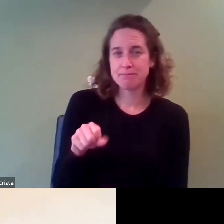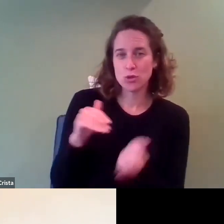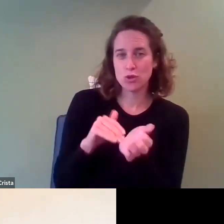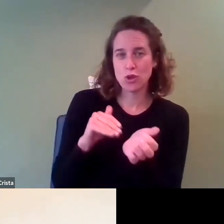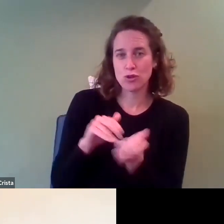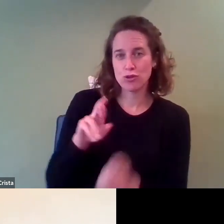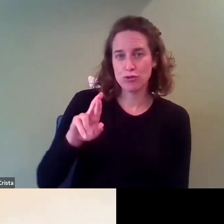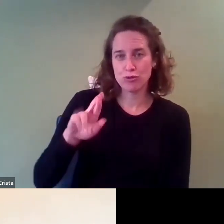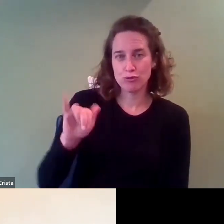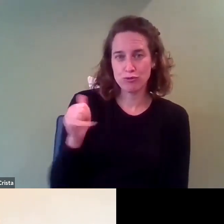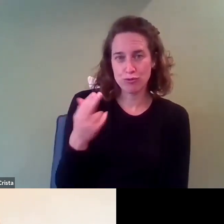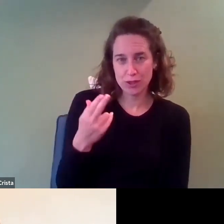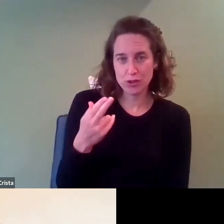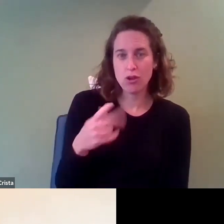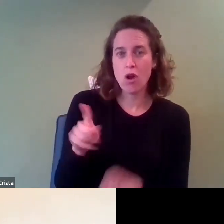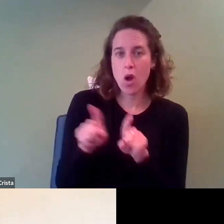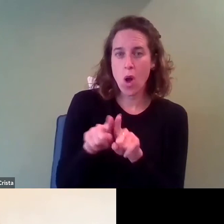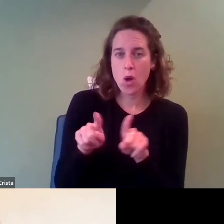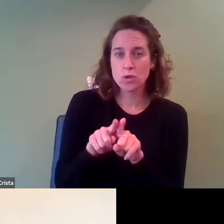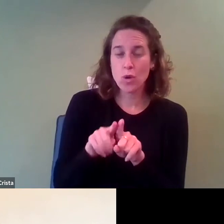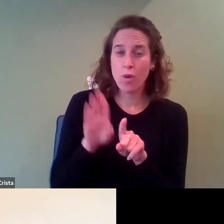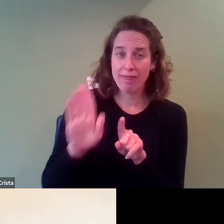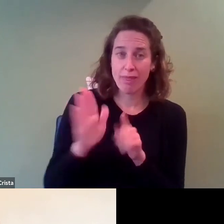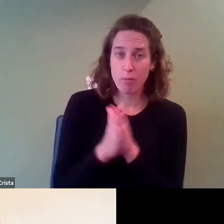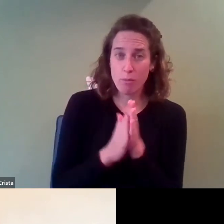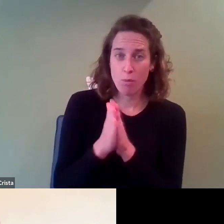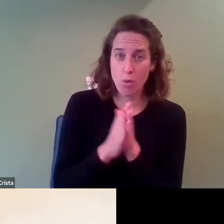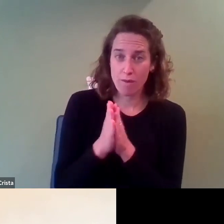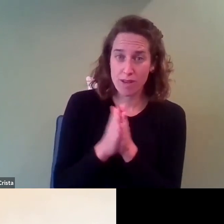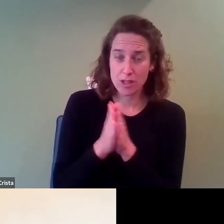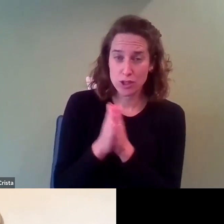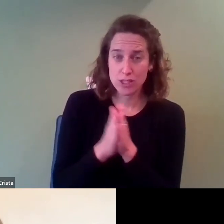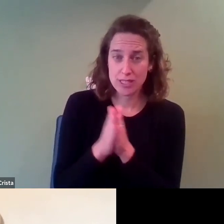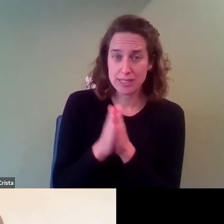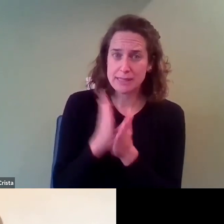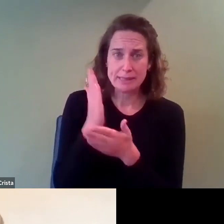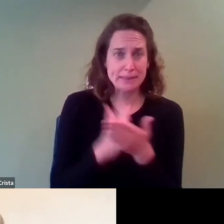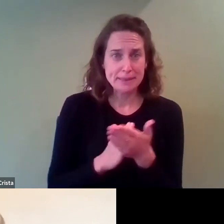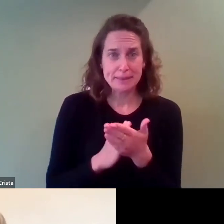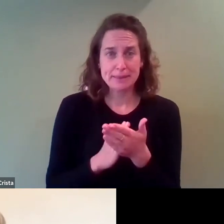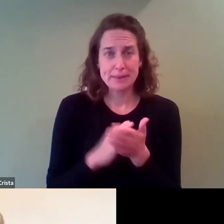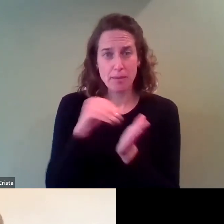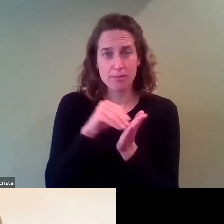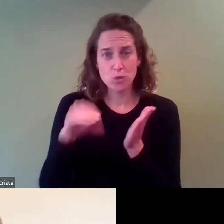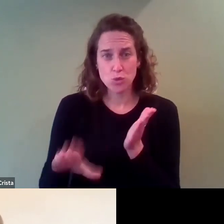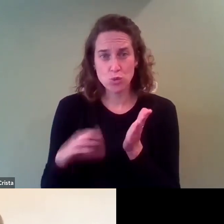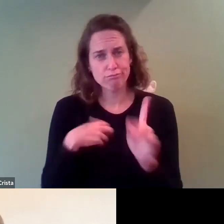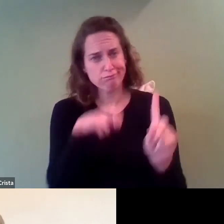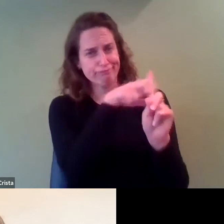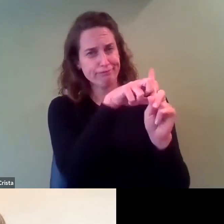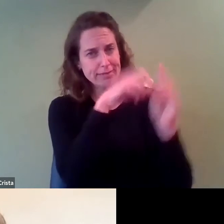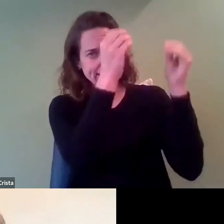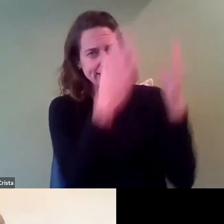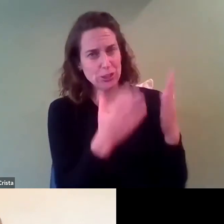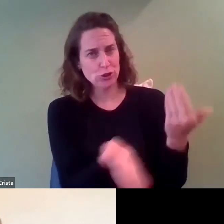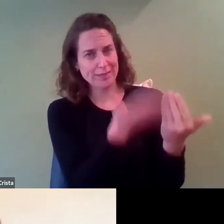among the kids to motivate that contact in some kids, right? Some kids have no problem, approaching a teacher and asking for help, but